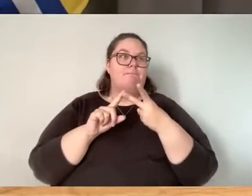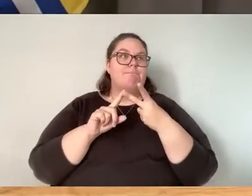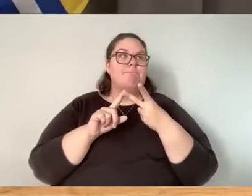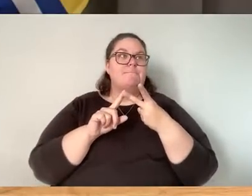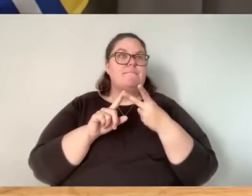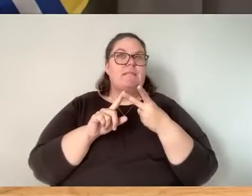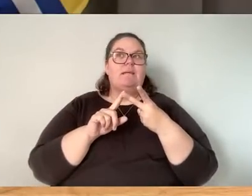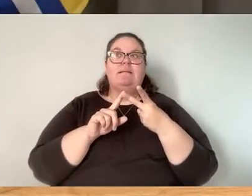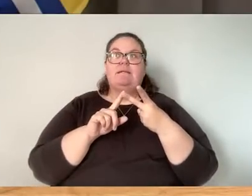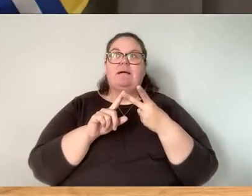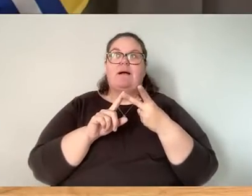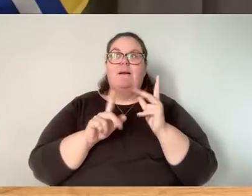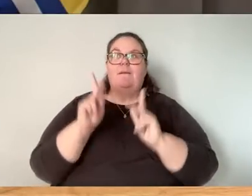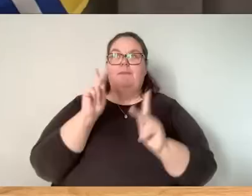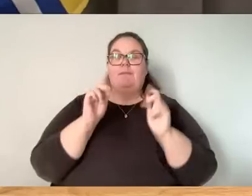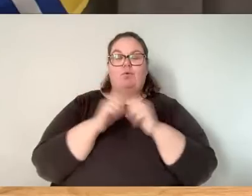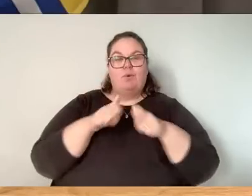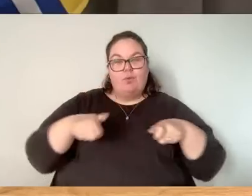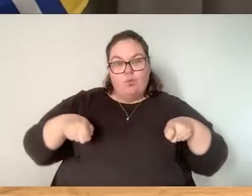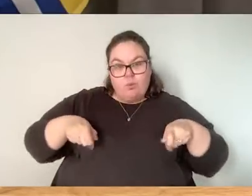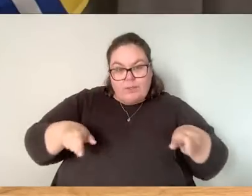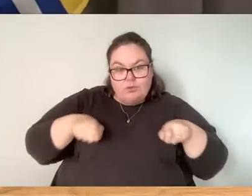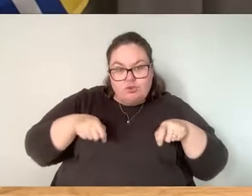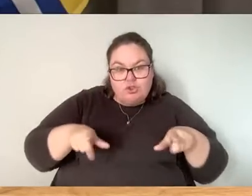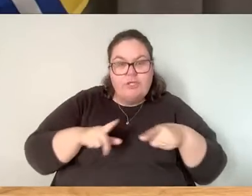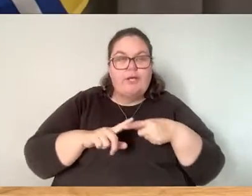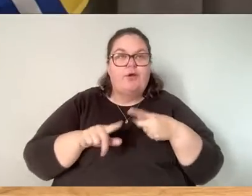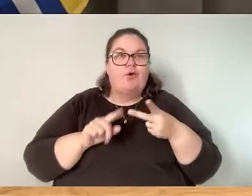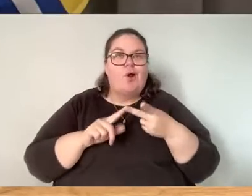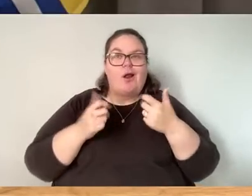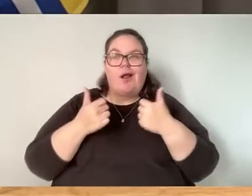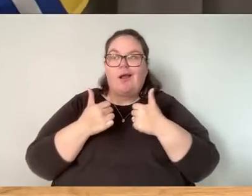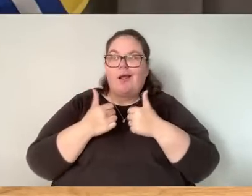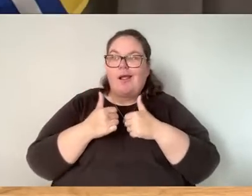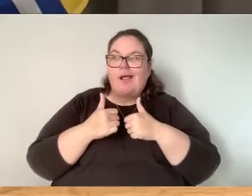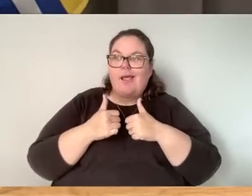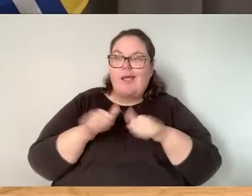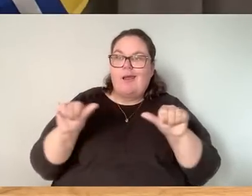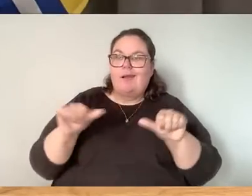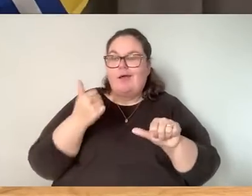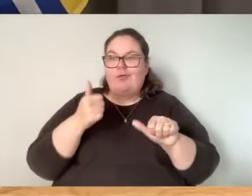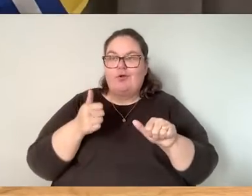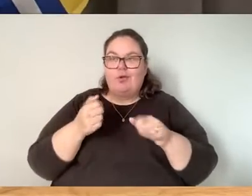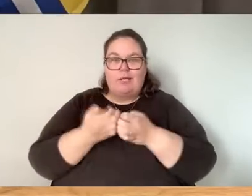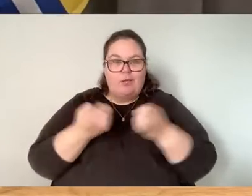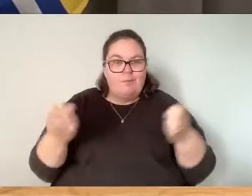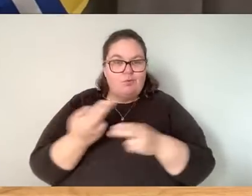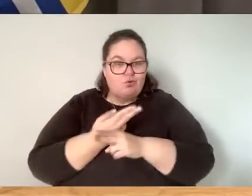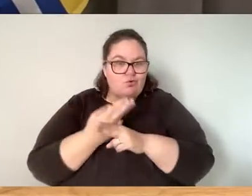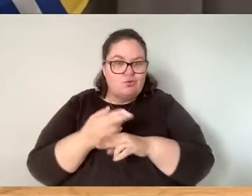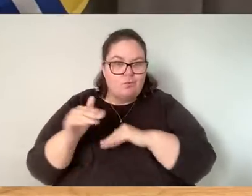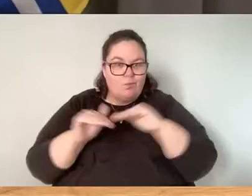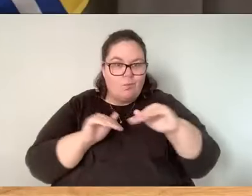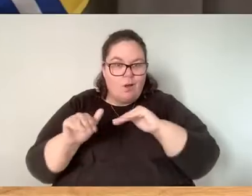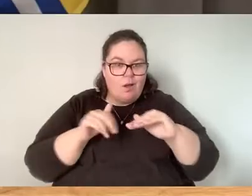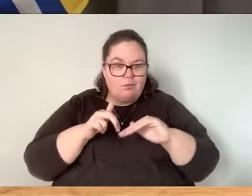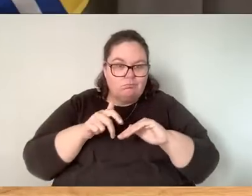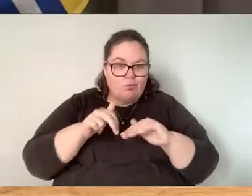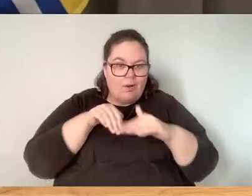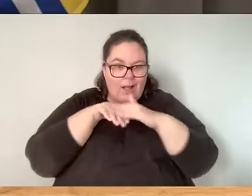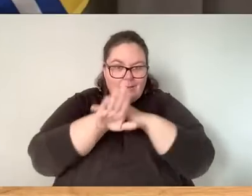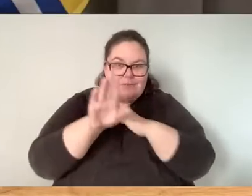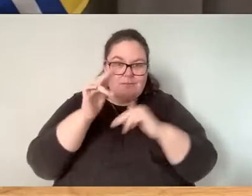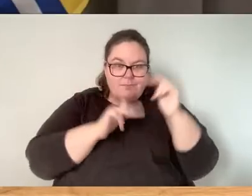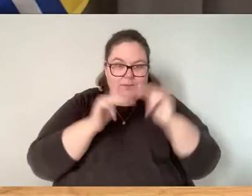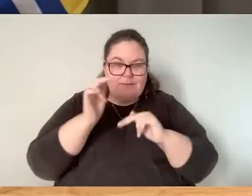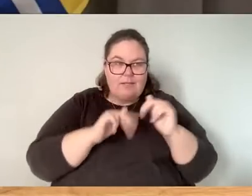a wheelchair or any other type of equipment, and they need to be able to access a building. We need to think